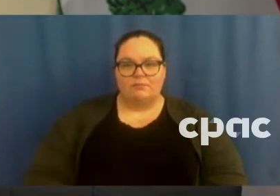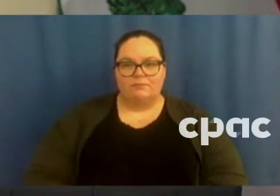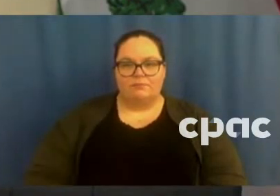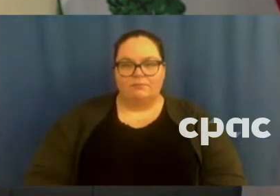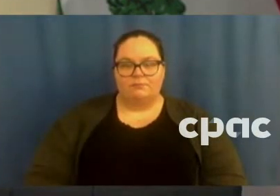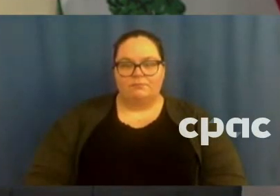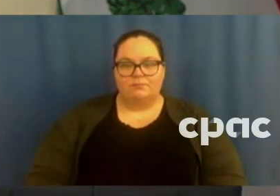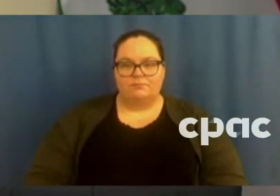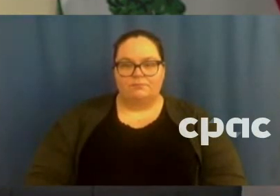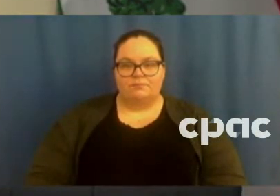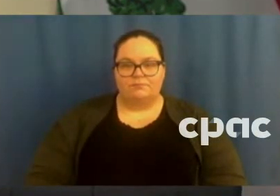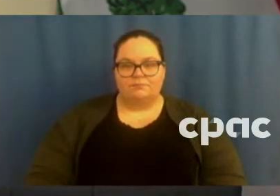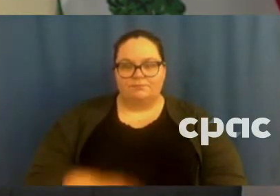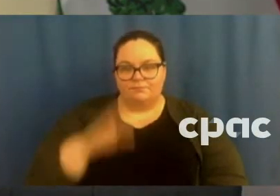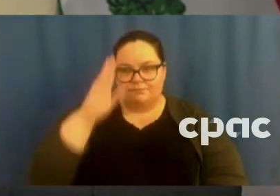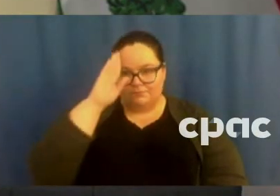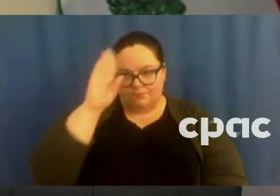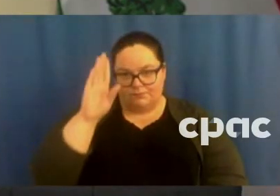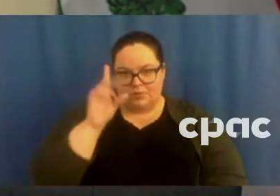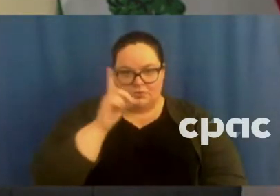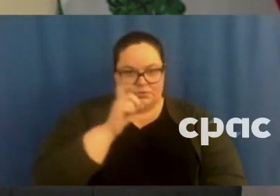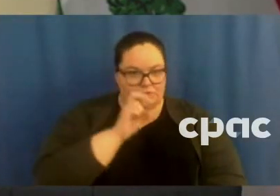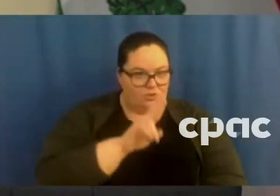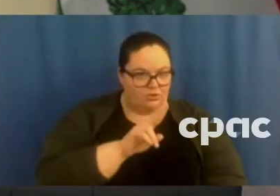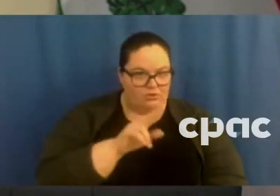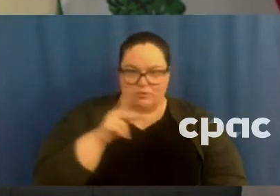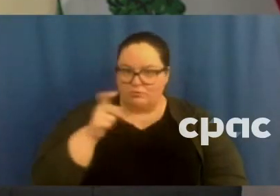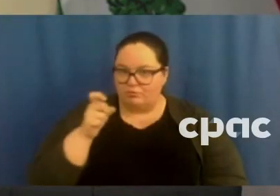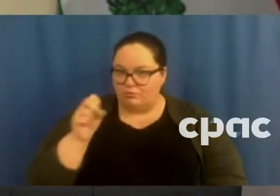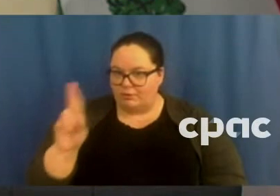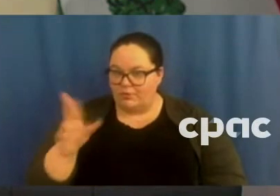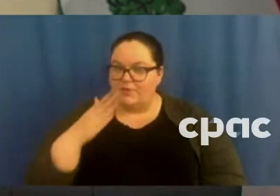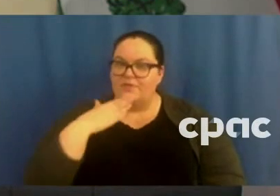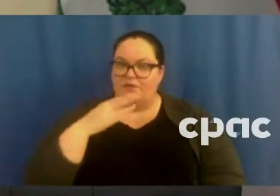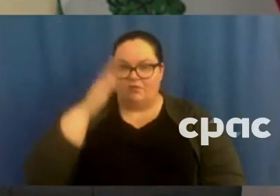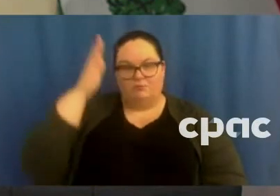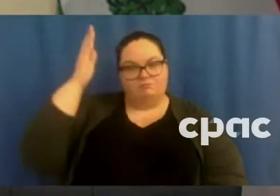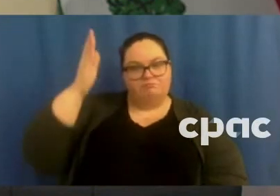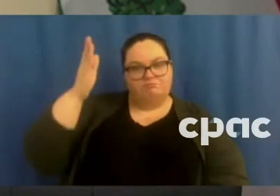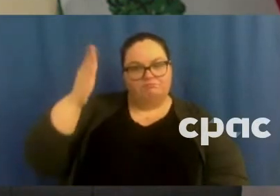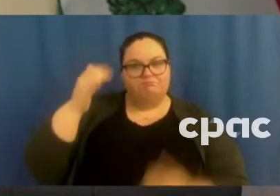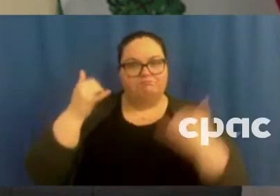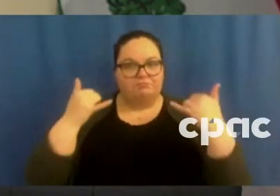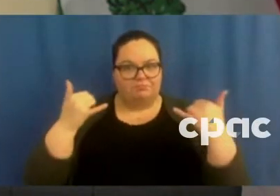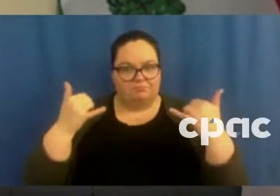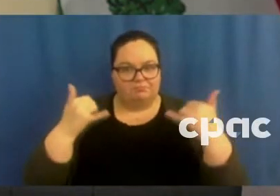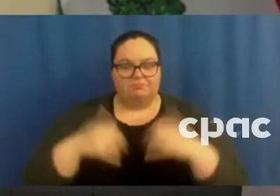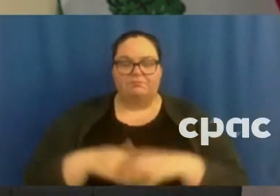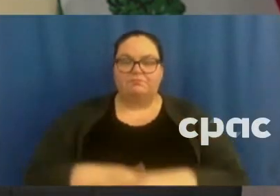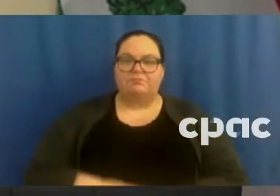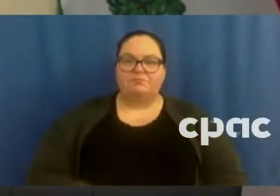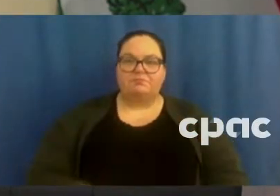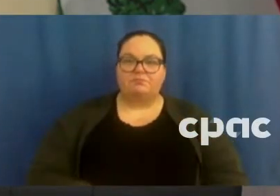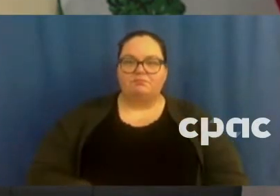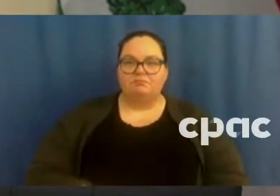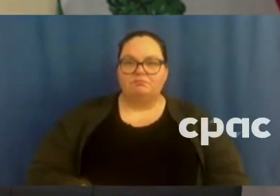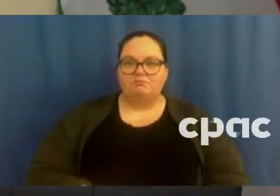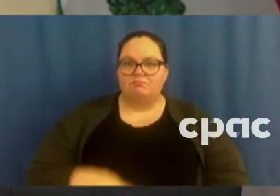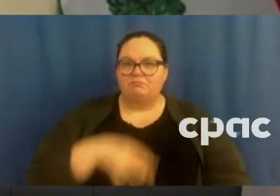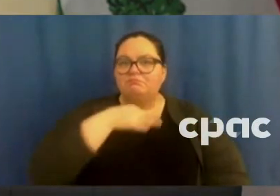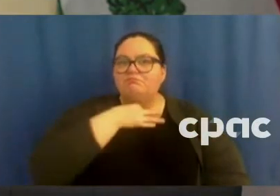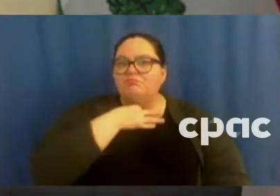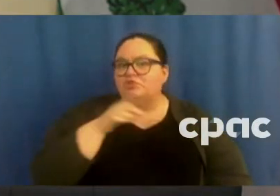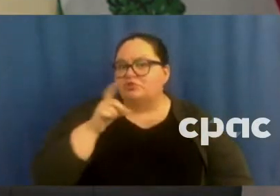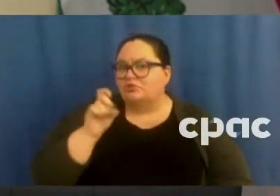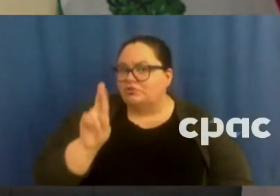Hi, Dr. Morrison, Premier King. Thanks for providing this update today. I'm wondering, Dr. Morrison, if you can provide some